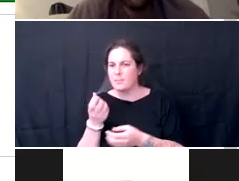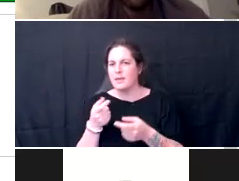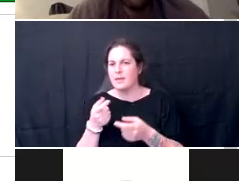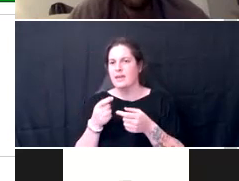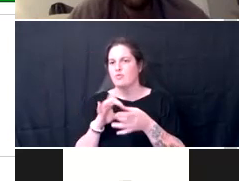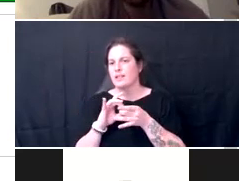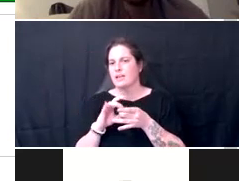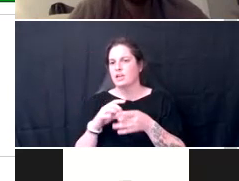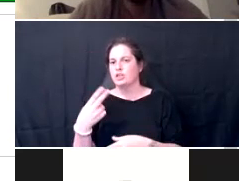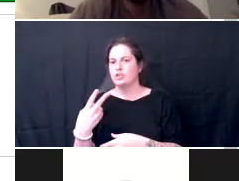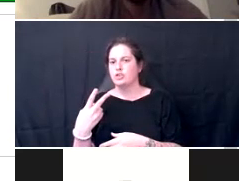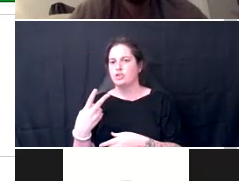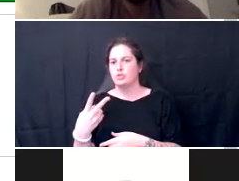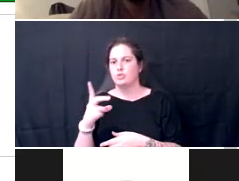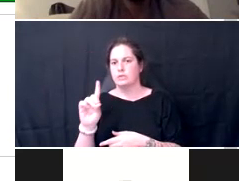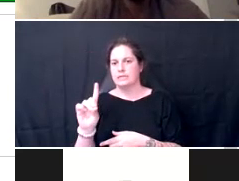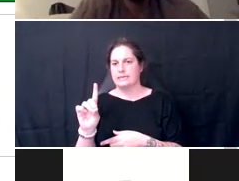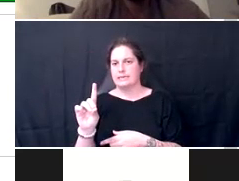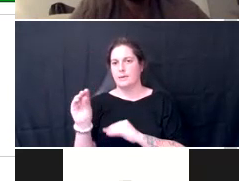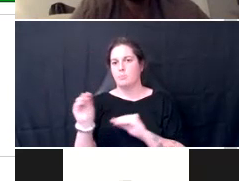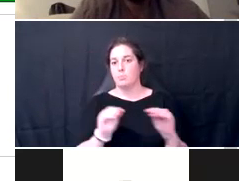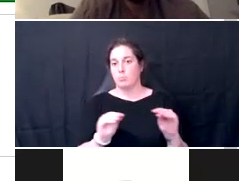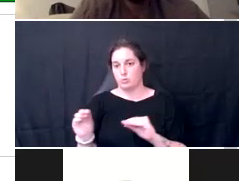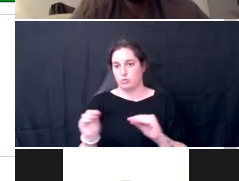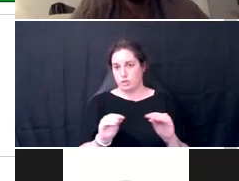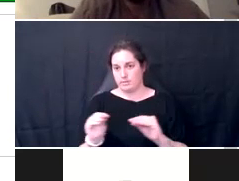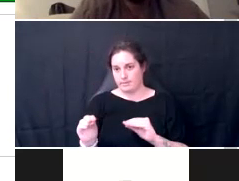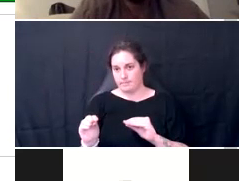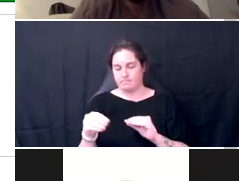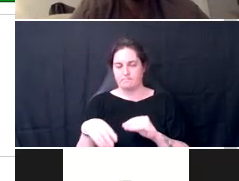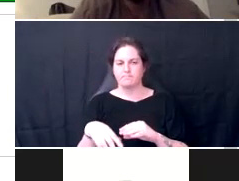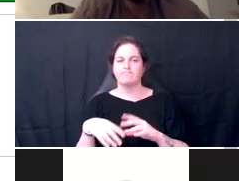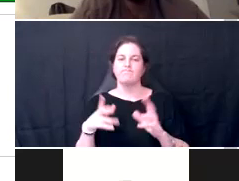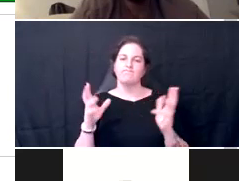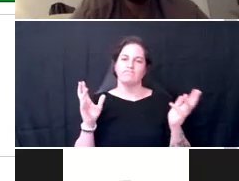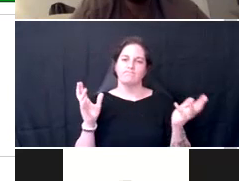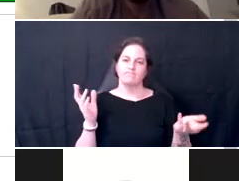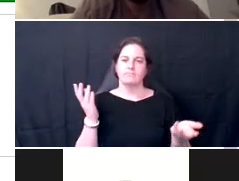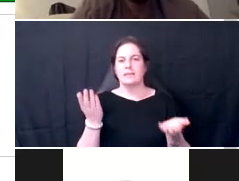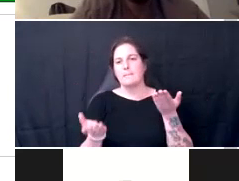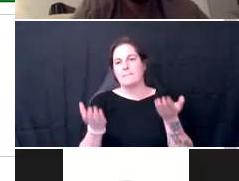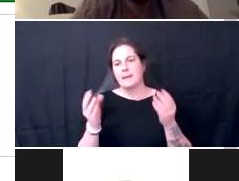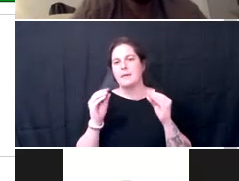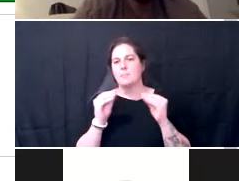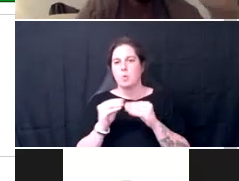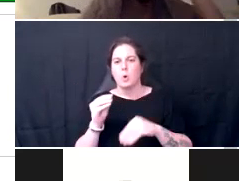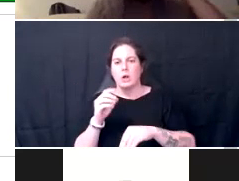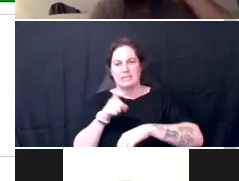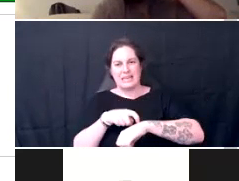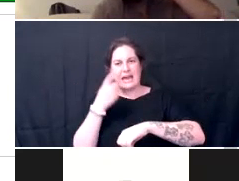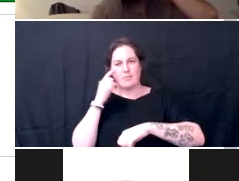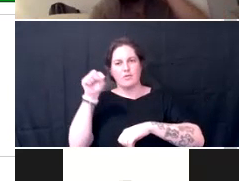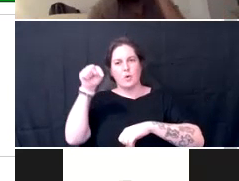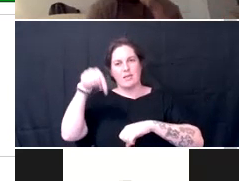2D motion. And I may give a little bit more time on this particular